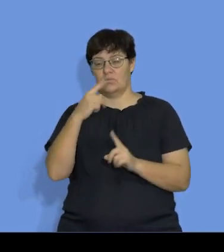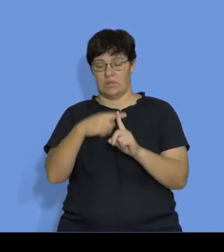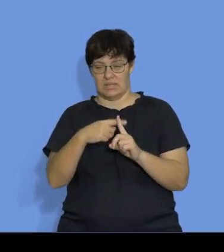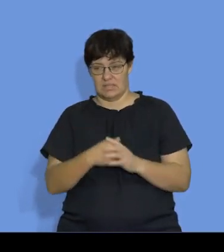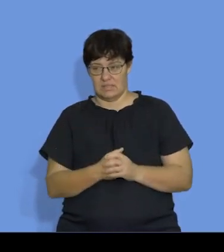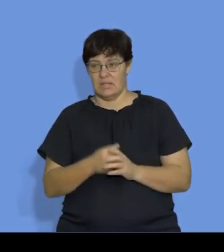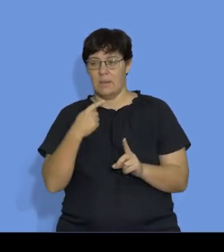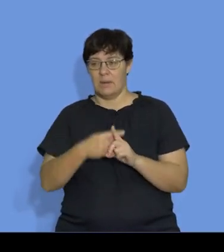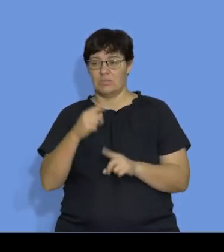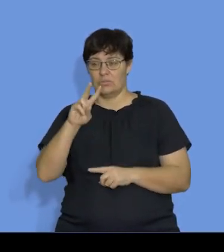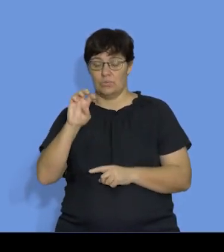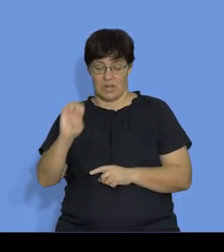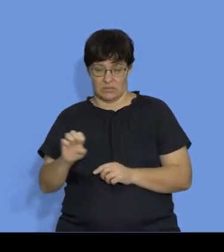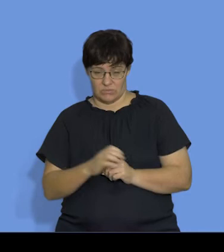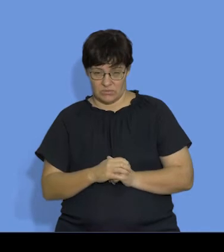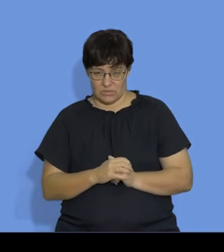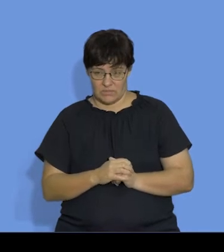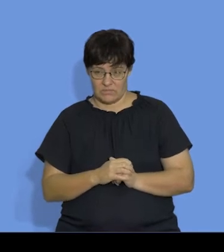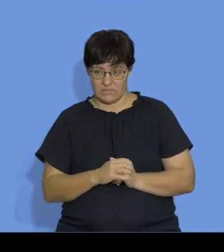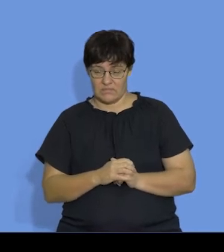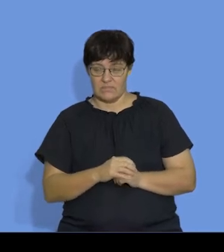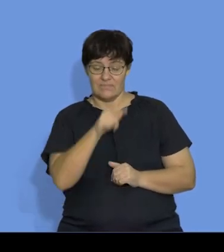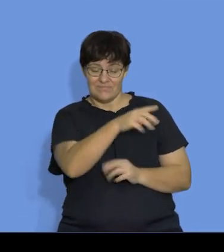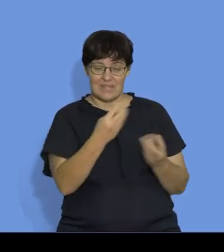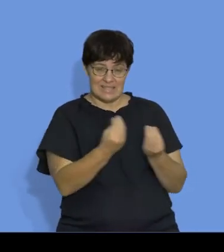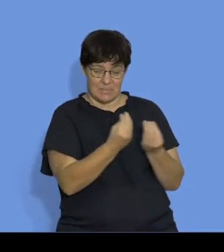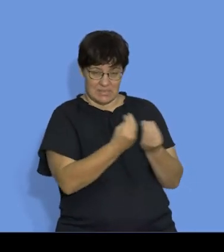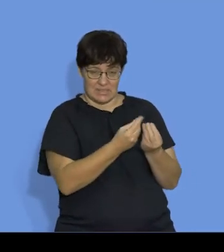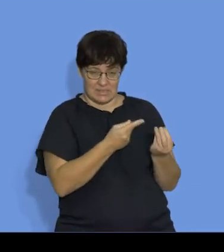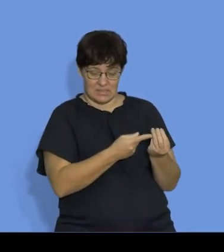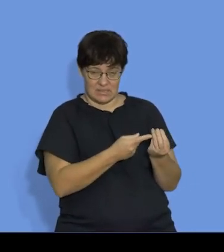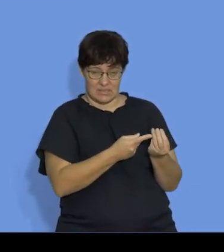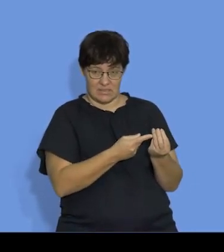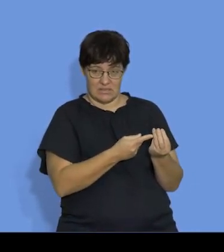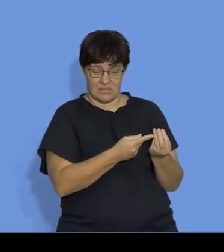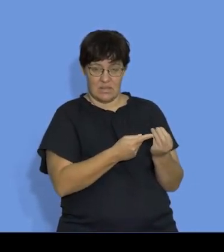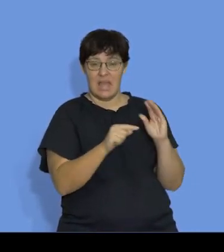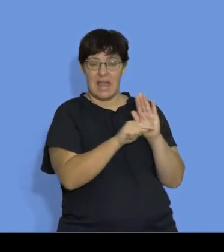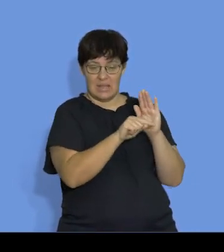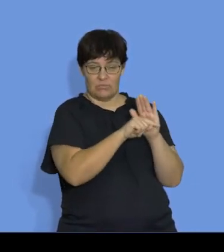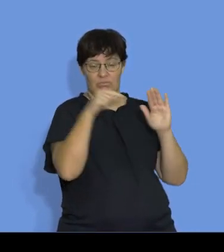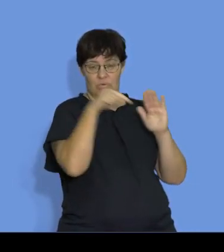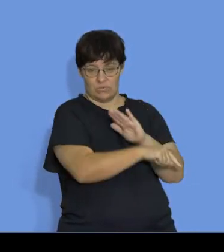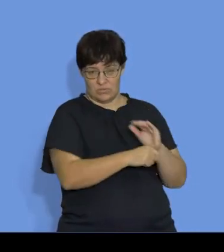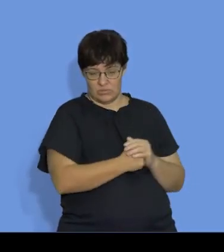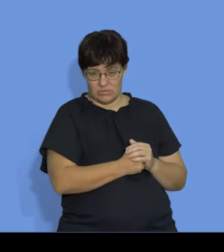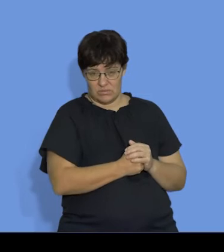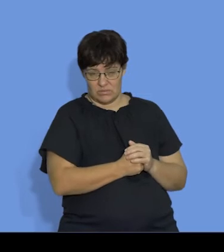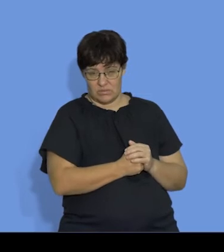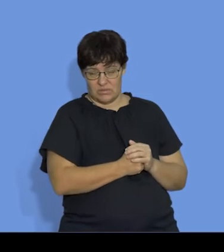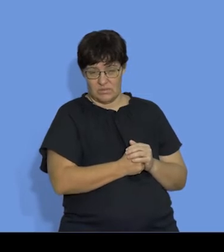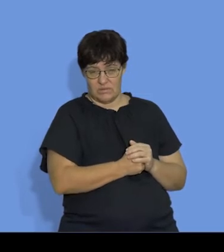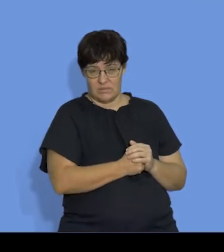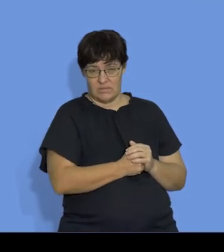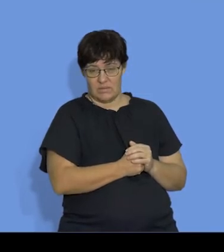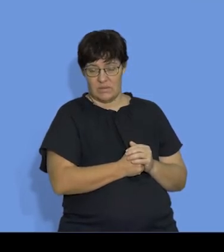plus 2 electrons. So this is the substance that loses electrons. It is a reducing agent because